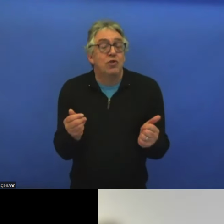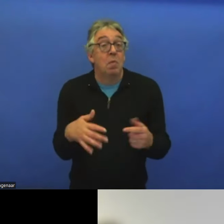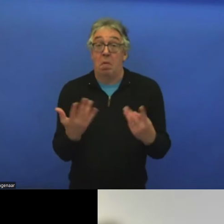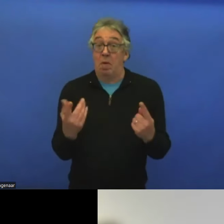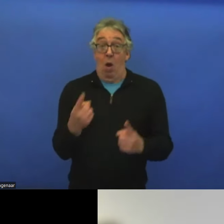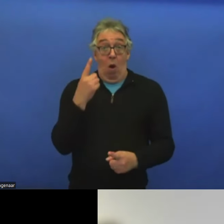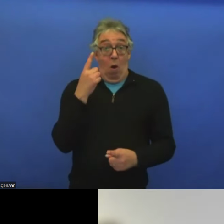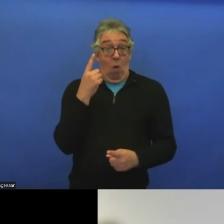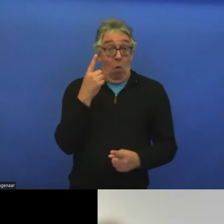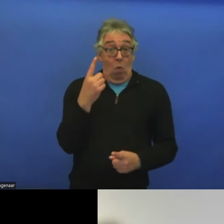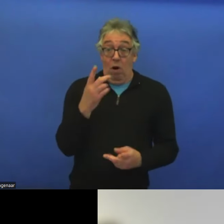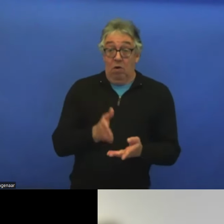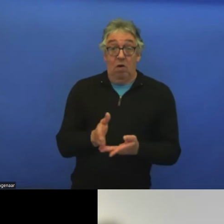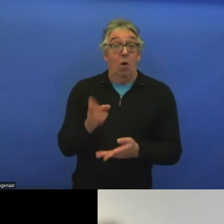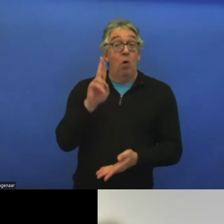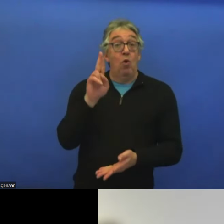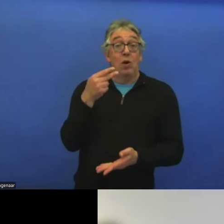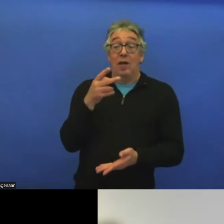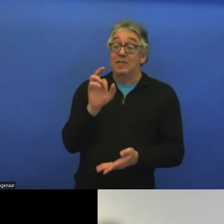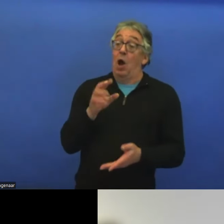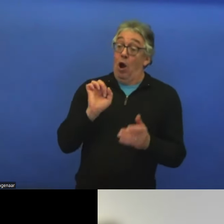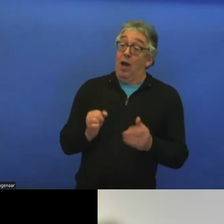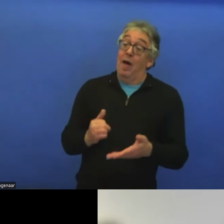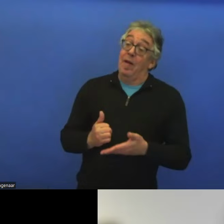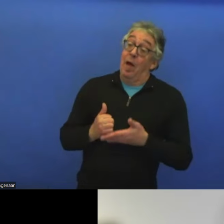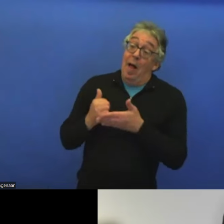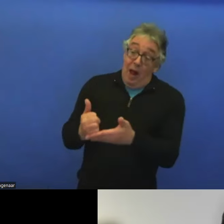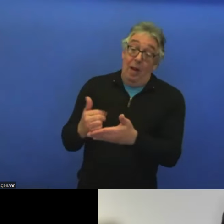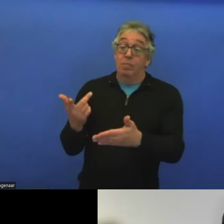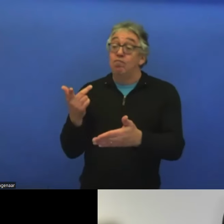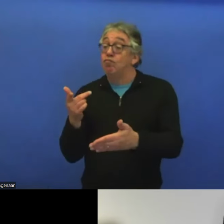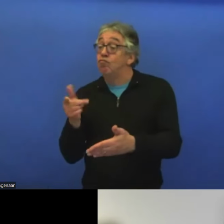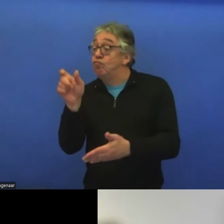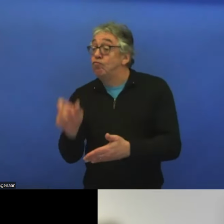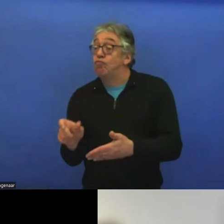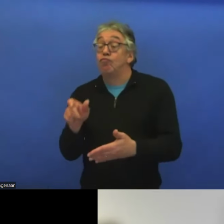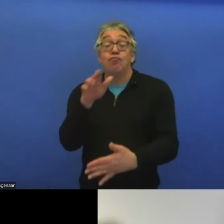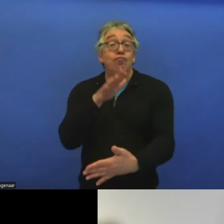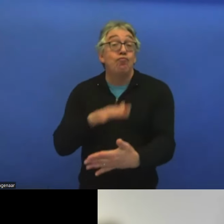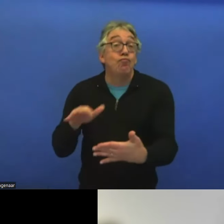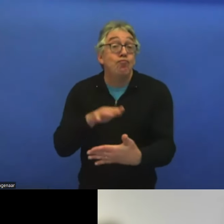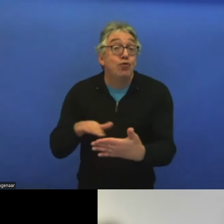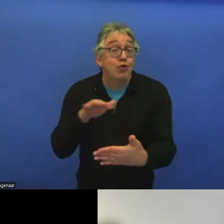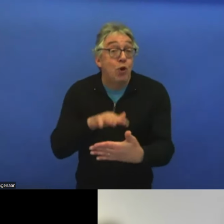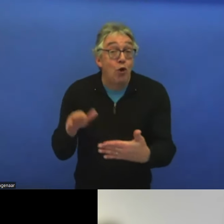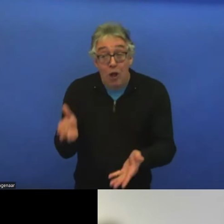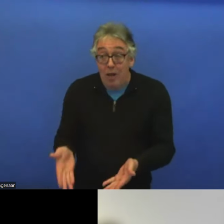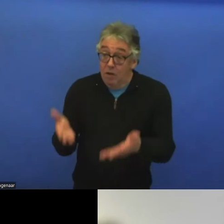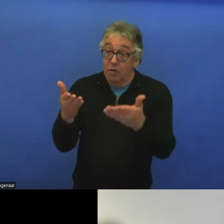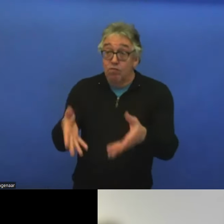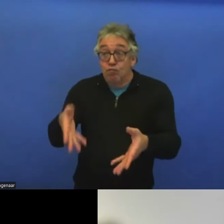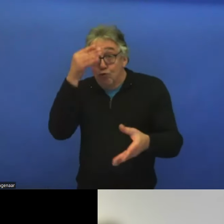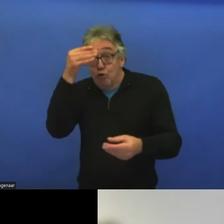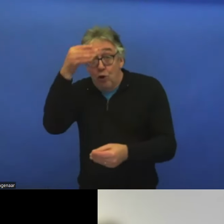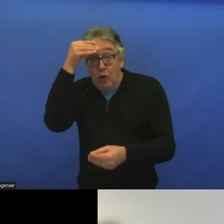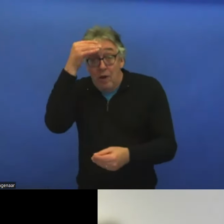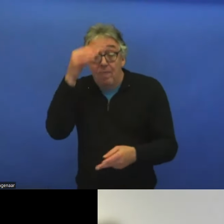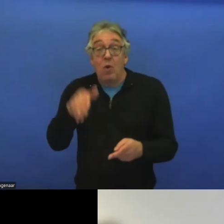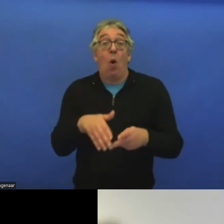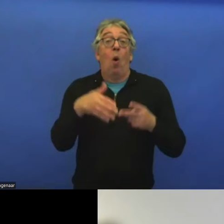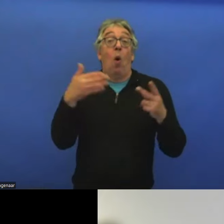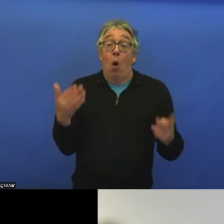that UNHCR can facilitate. Family reunification can be other types of complementary